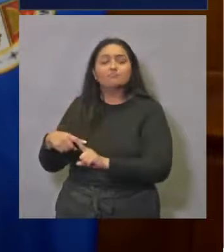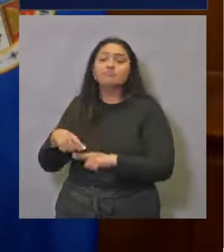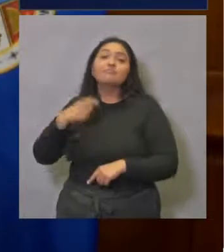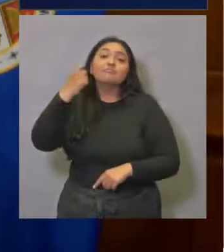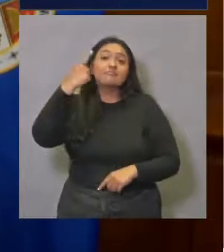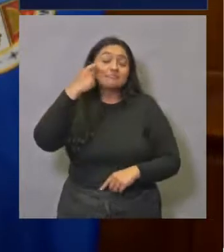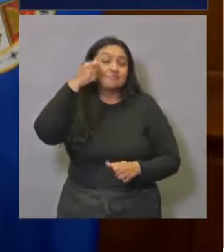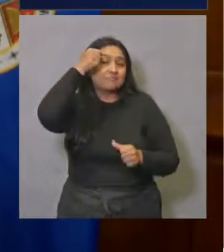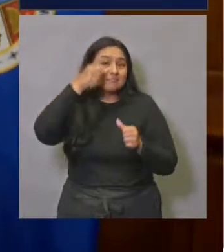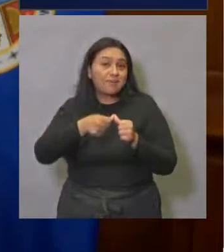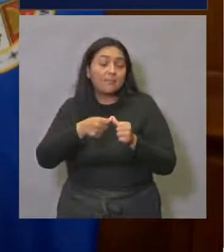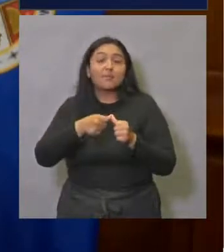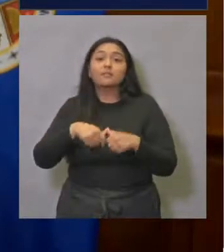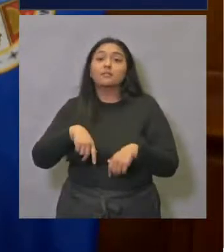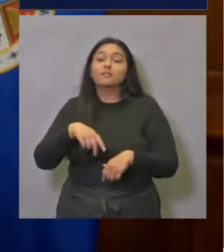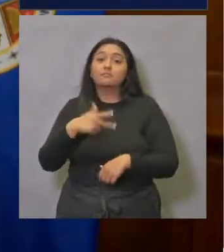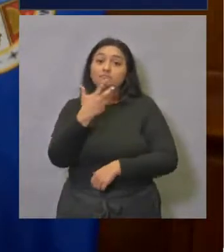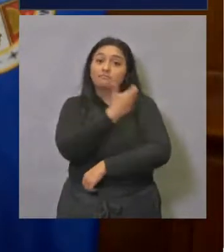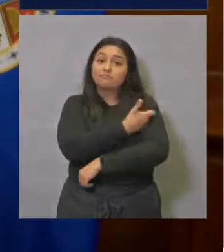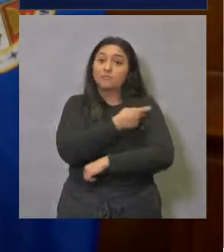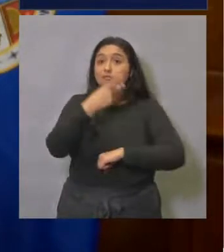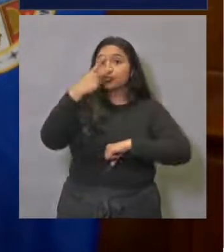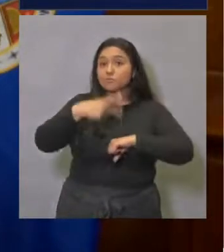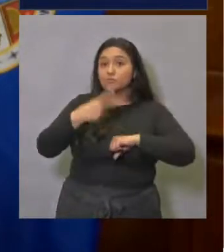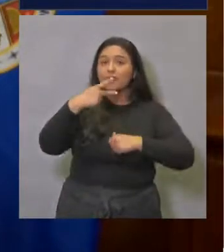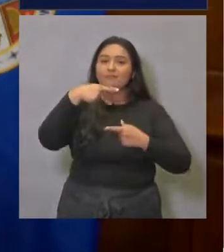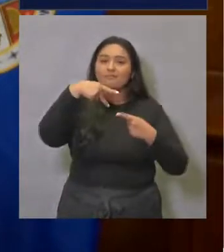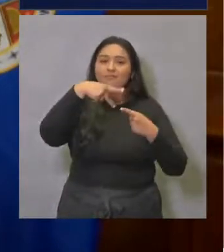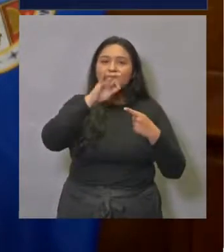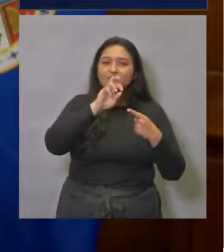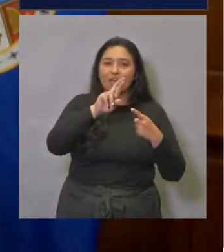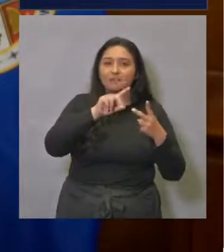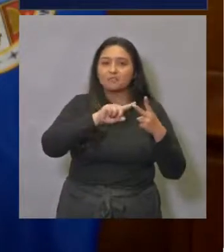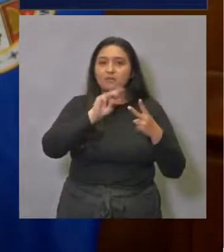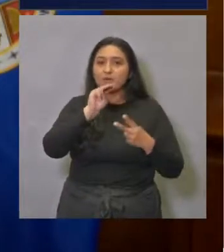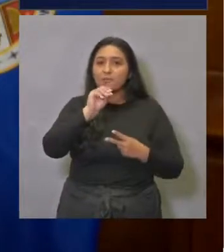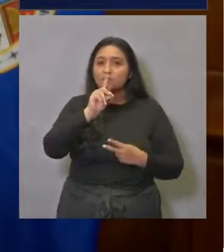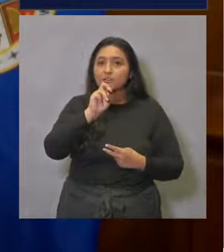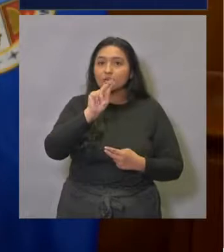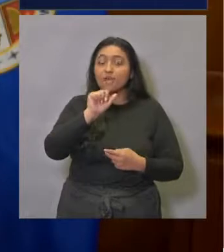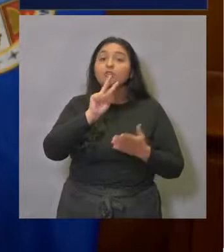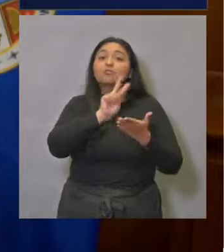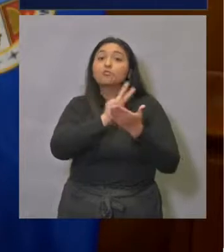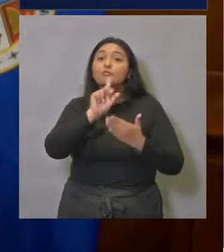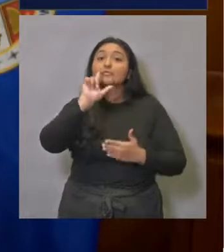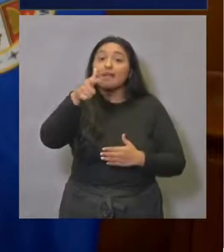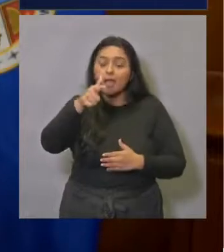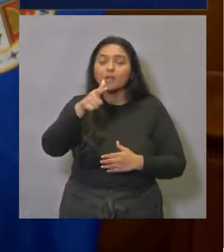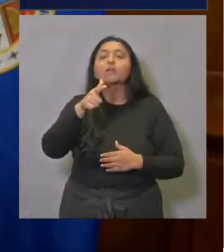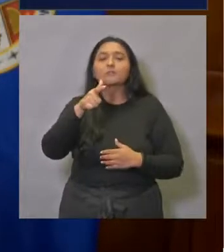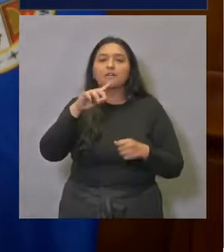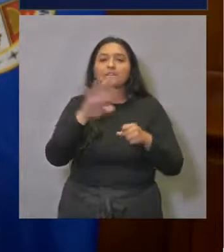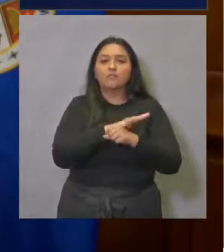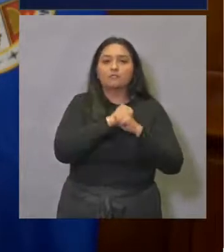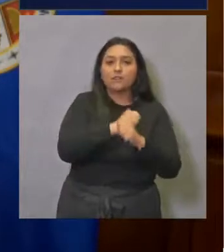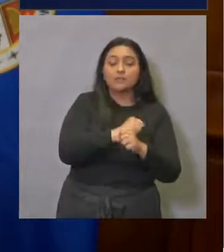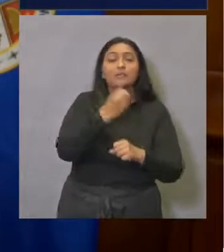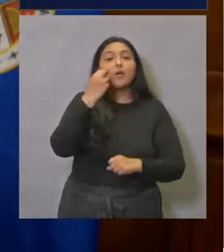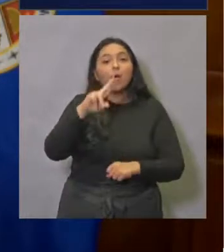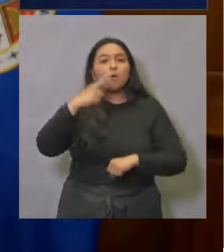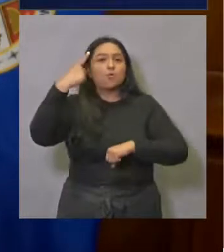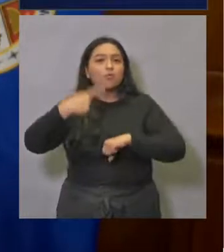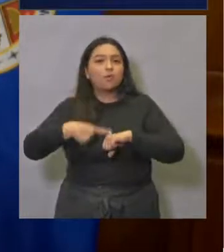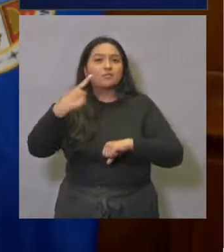weeks after your second Pfizer or Moderna shot and 2 weeks after your single Johnson & Johnson